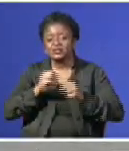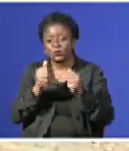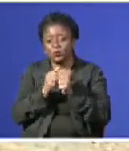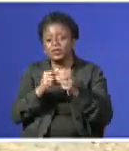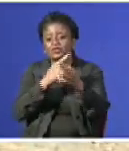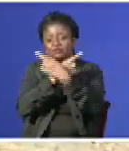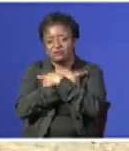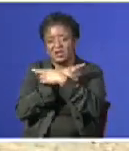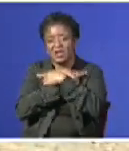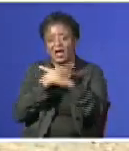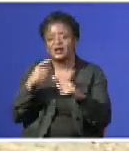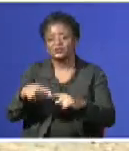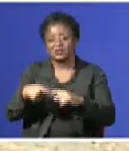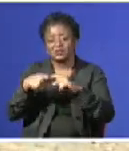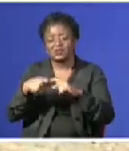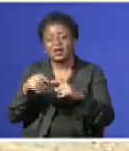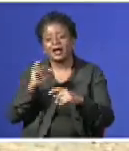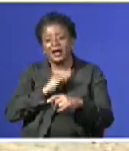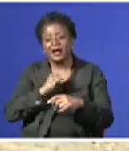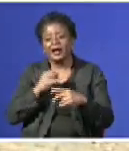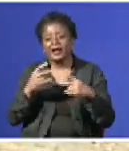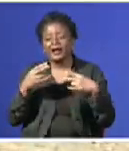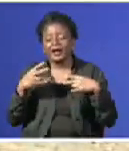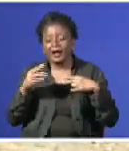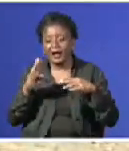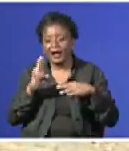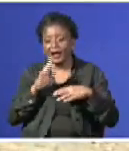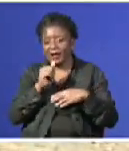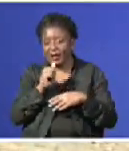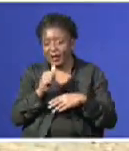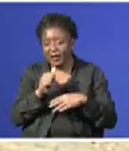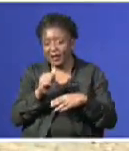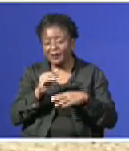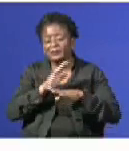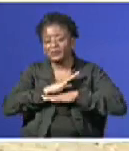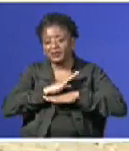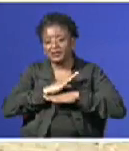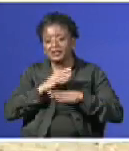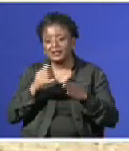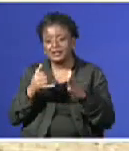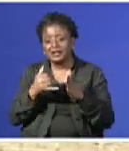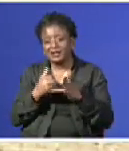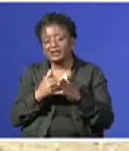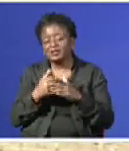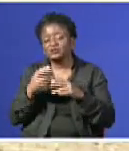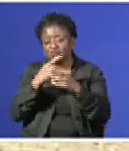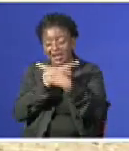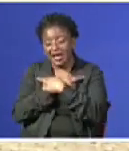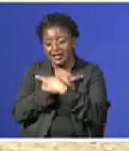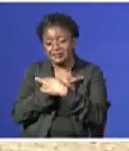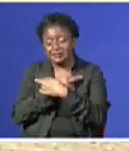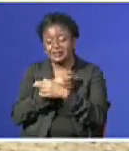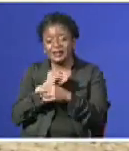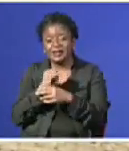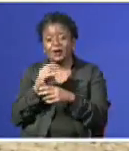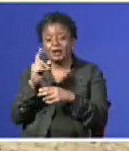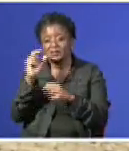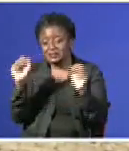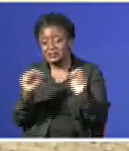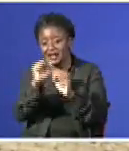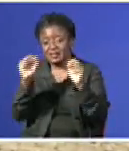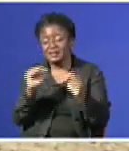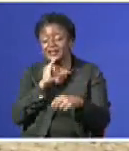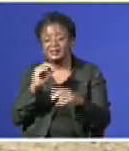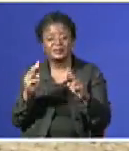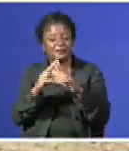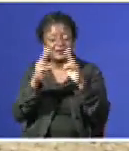I'm relieved that it is loosened a bit, and I do intend to take full advantage of it. For one, Saturday is a very busy day because a lot of